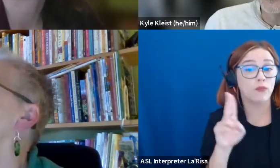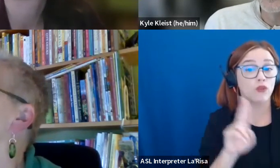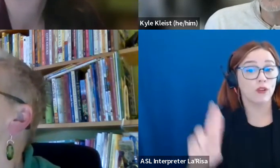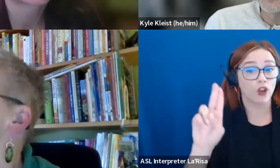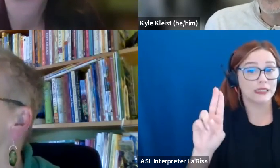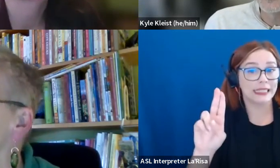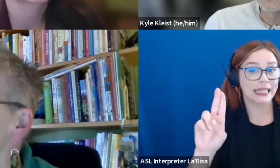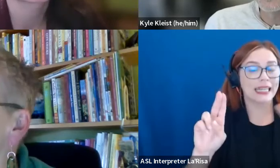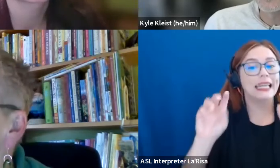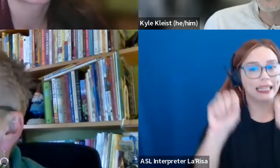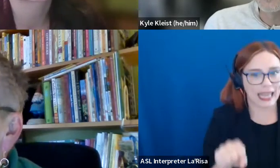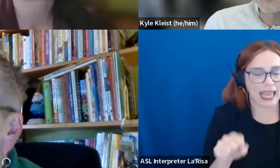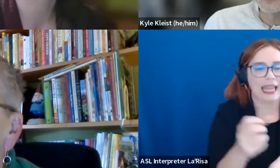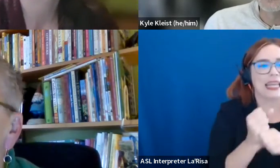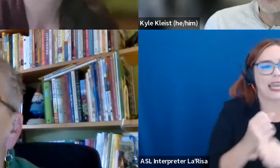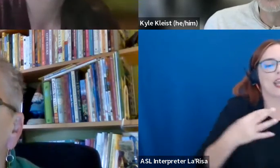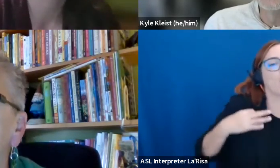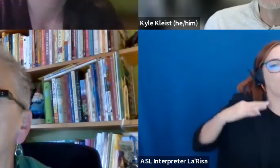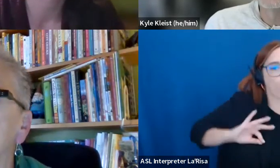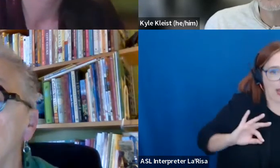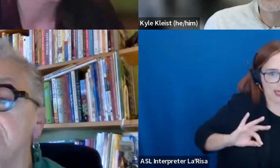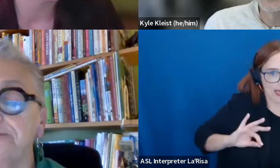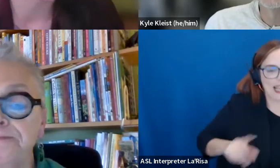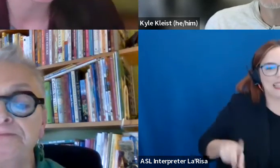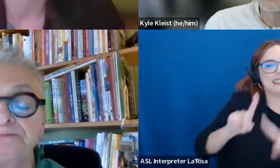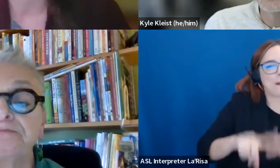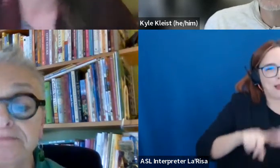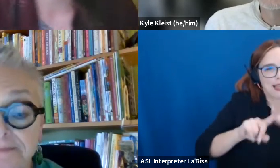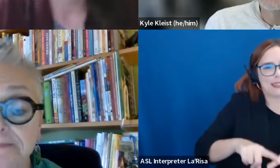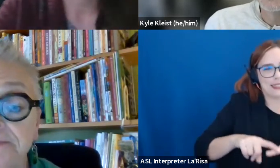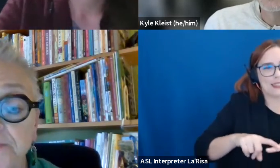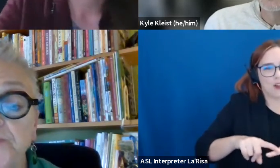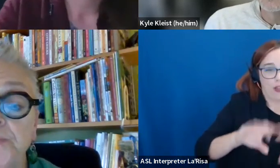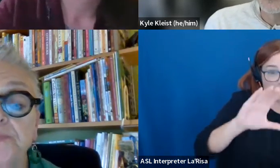the case, class, and university and student. And thanks, Manisha, for that clarification.